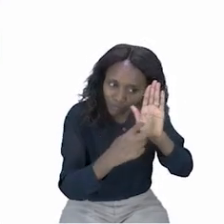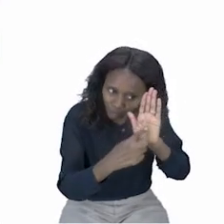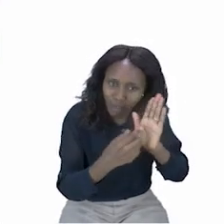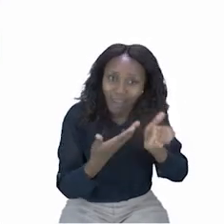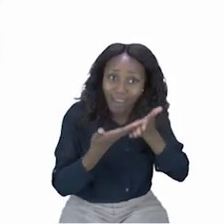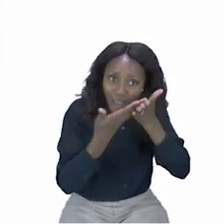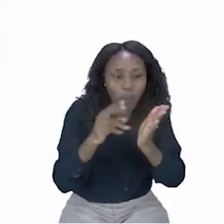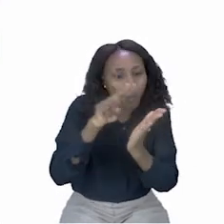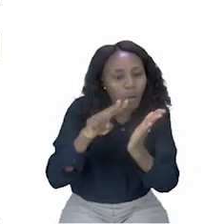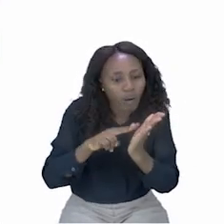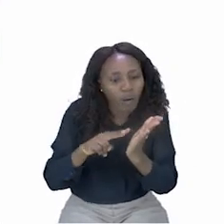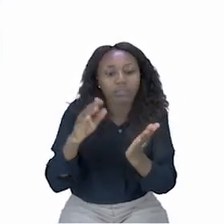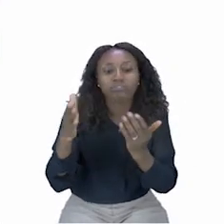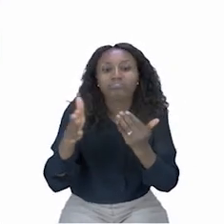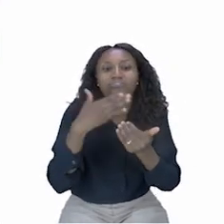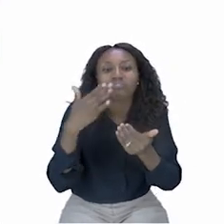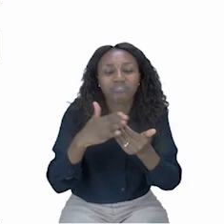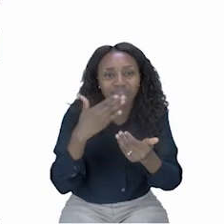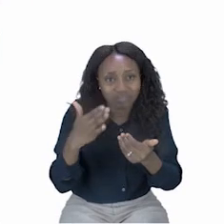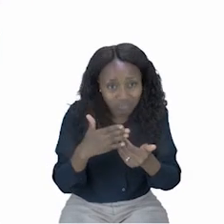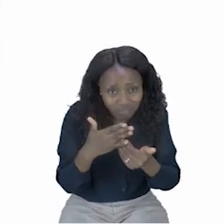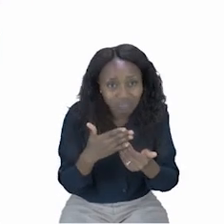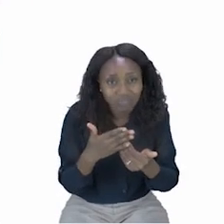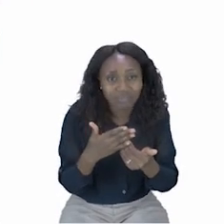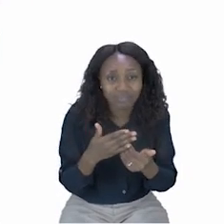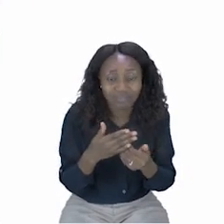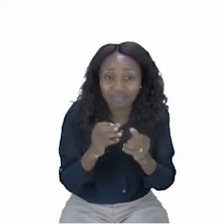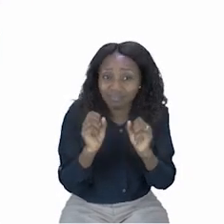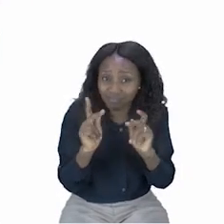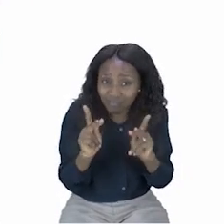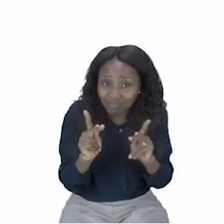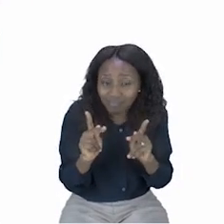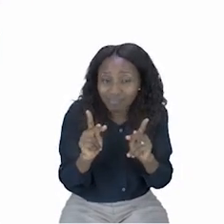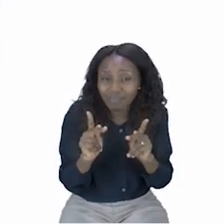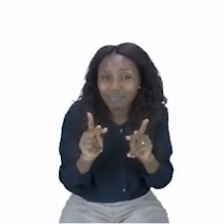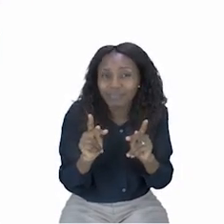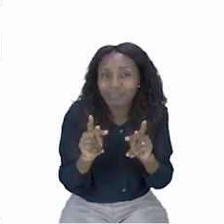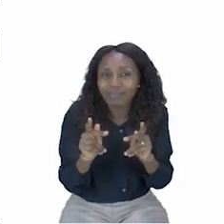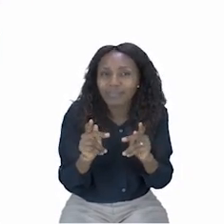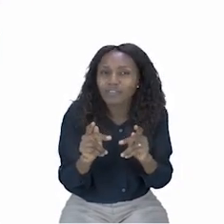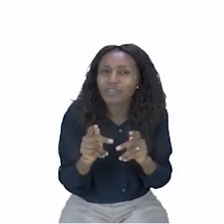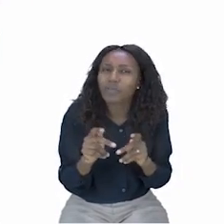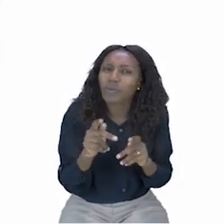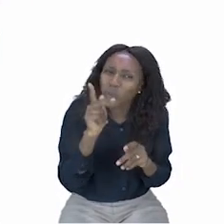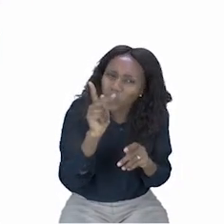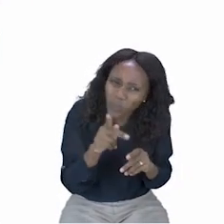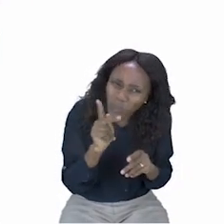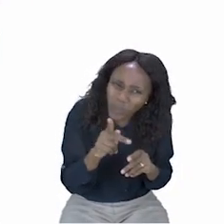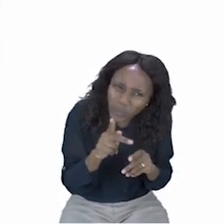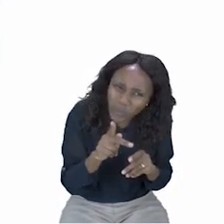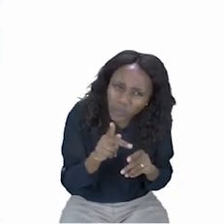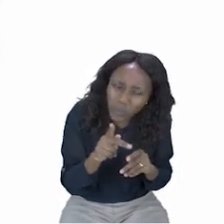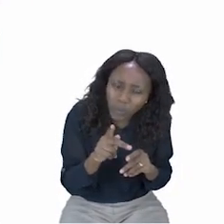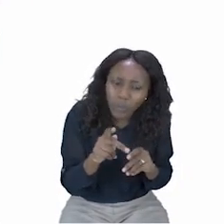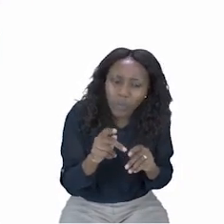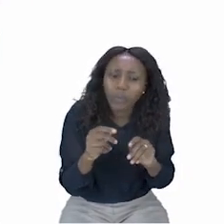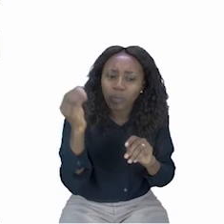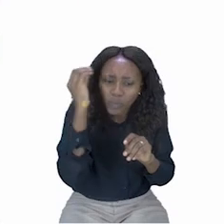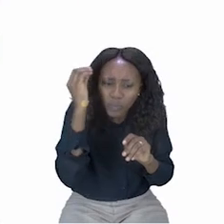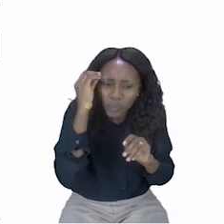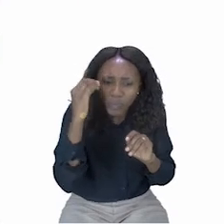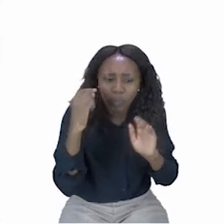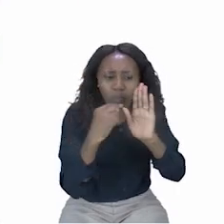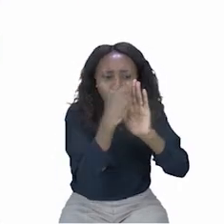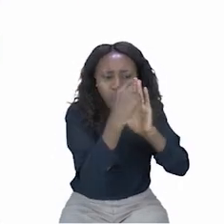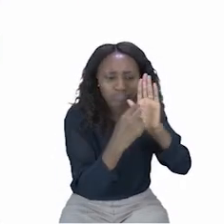we don't just put words together and not end them correctly. We need to use the correct punctuation marks